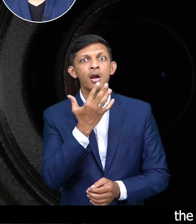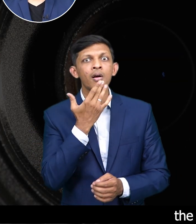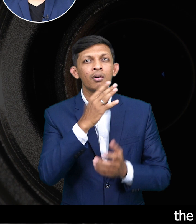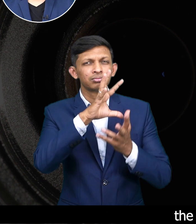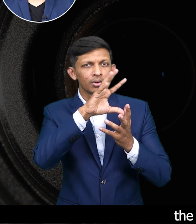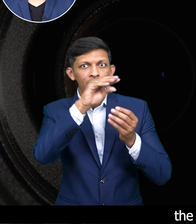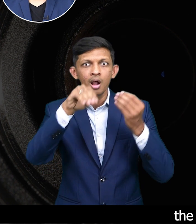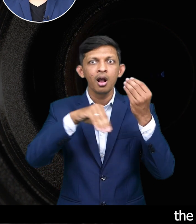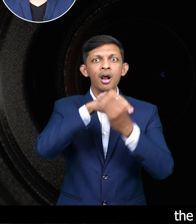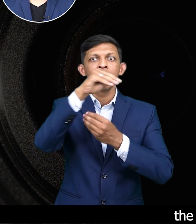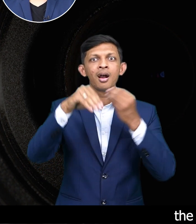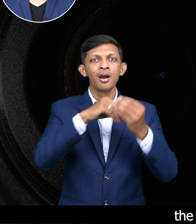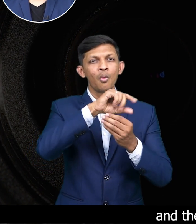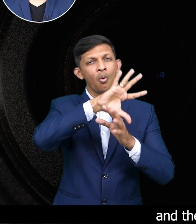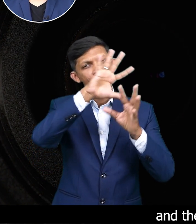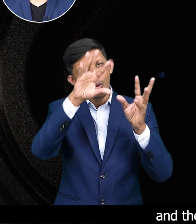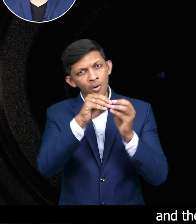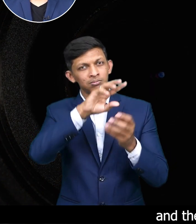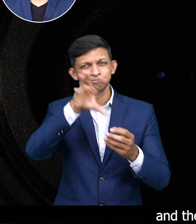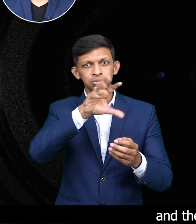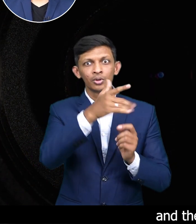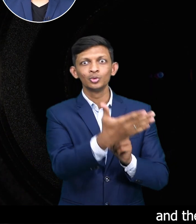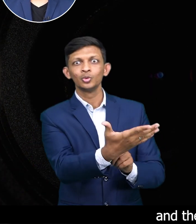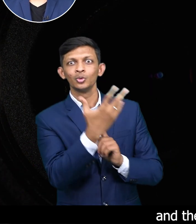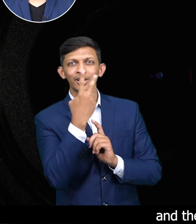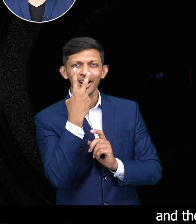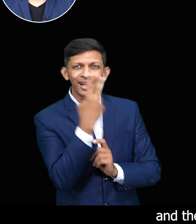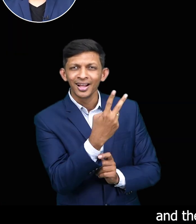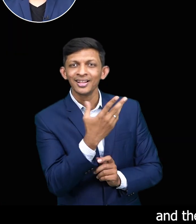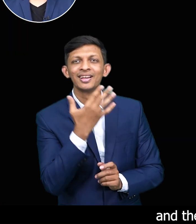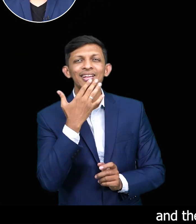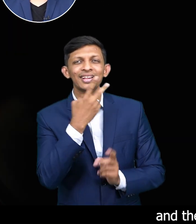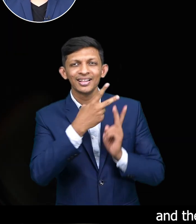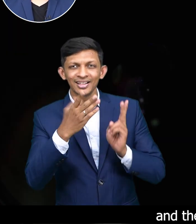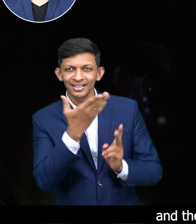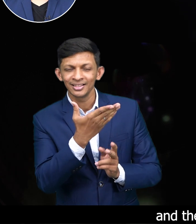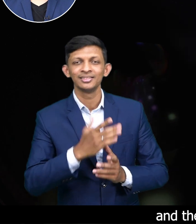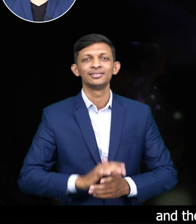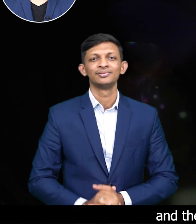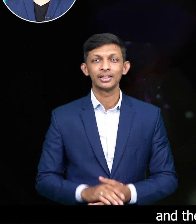colors get mixed together and the disc appears to be whitish.